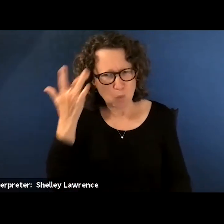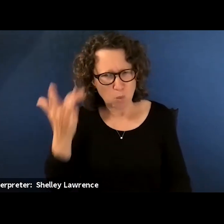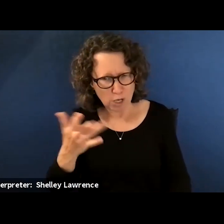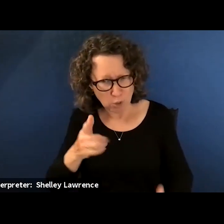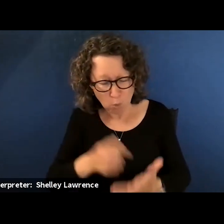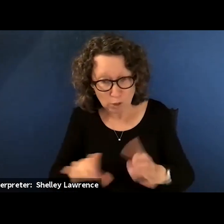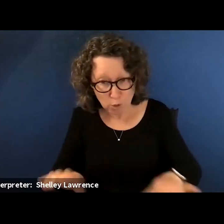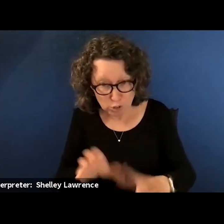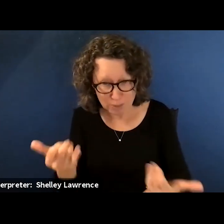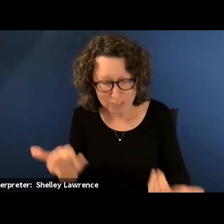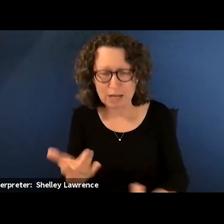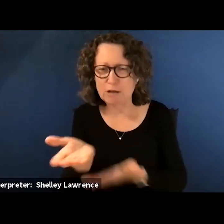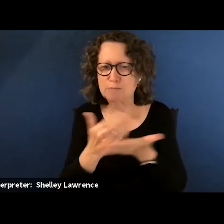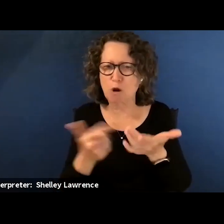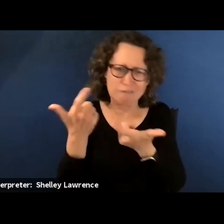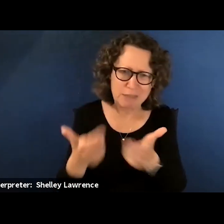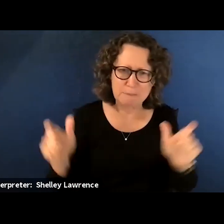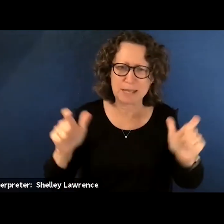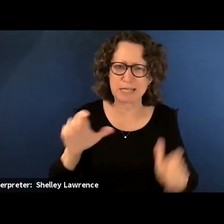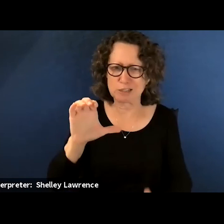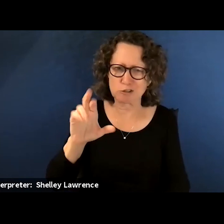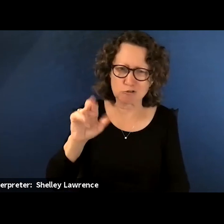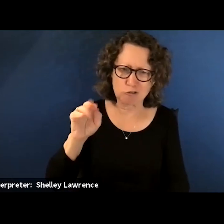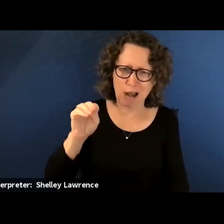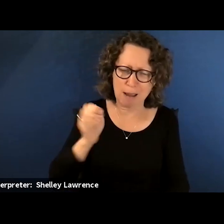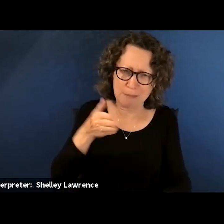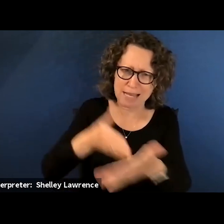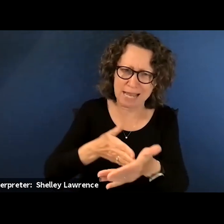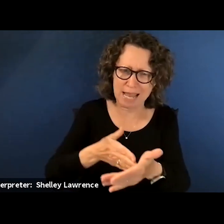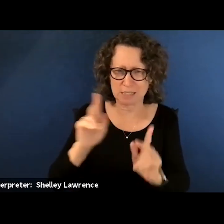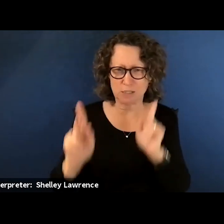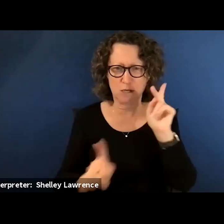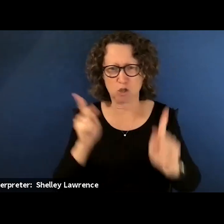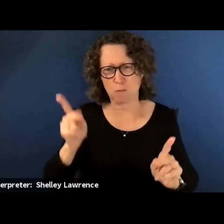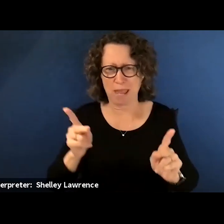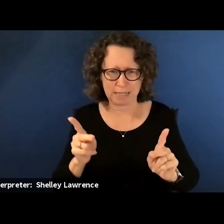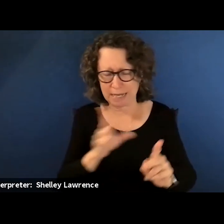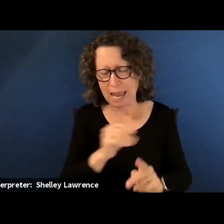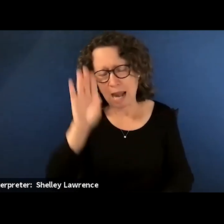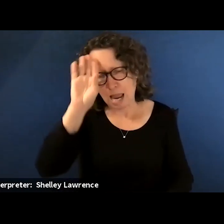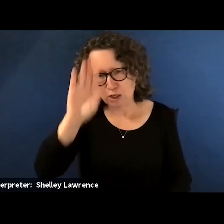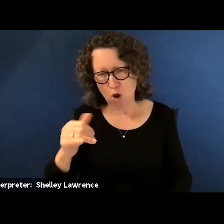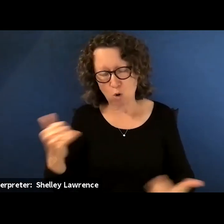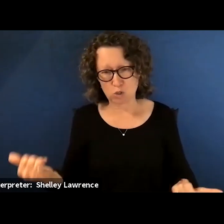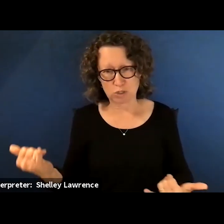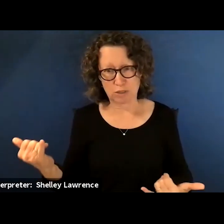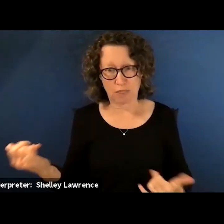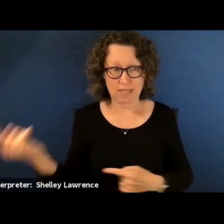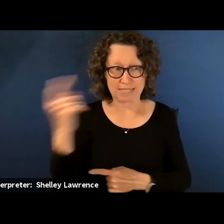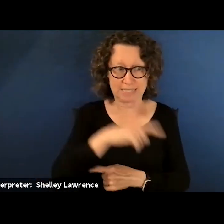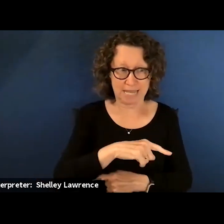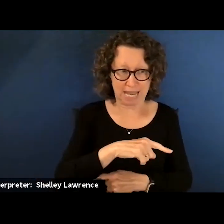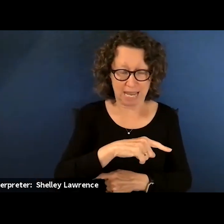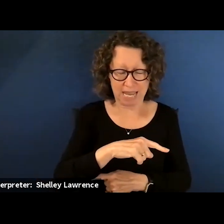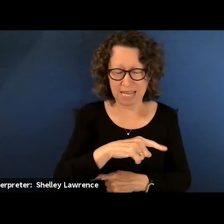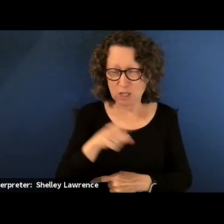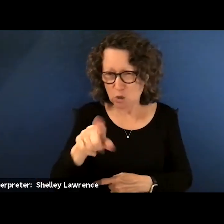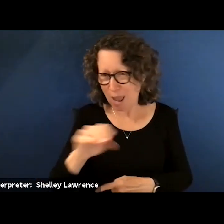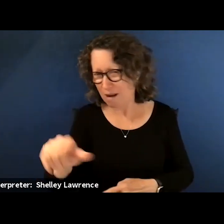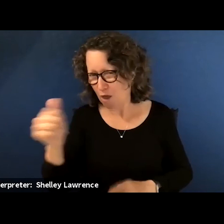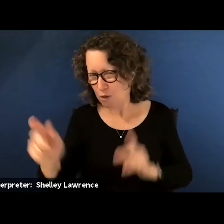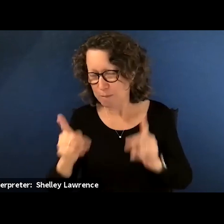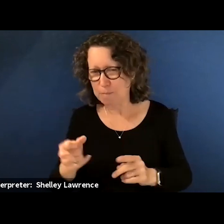doing here is part of the biggest crime against humanity. And I know the day you come that you and others will